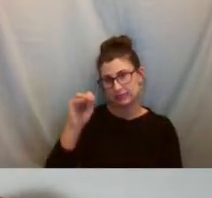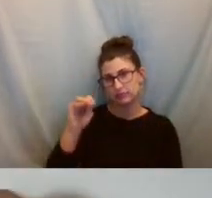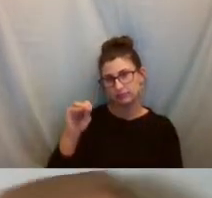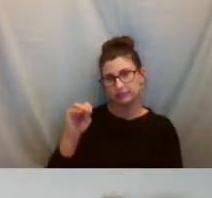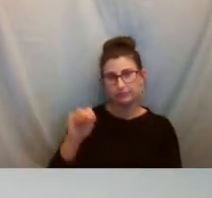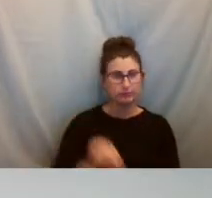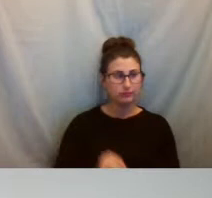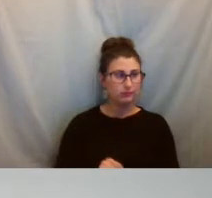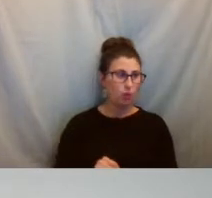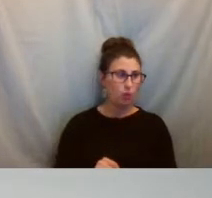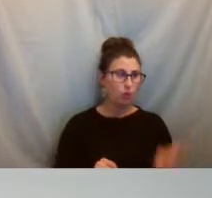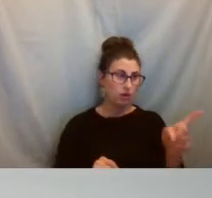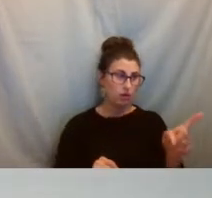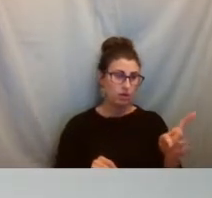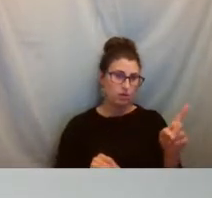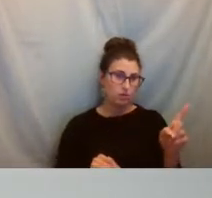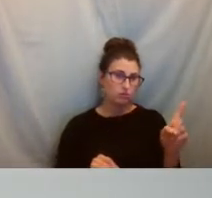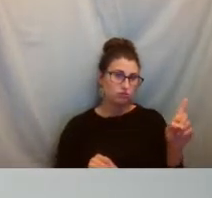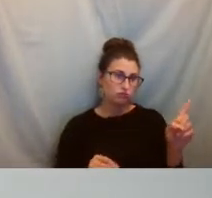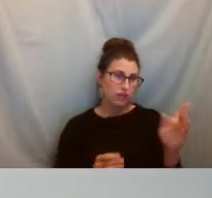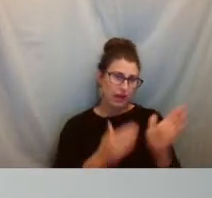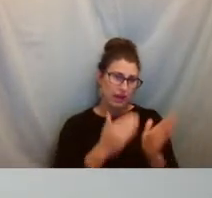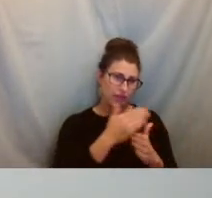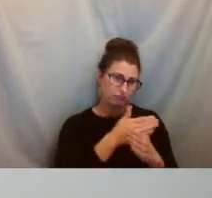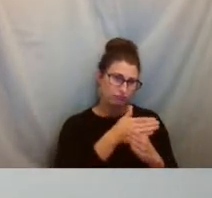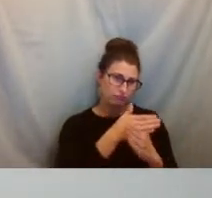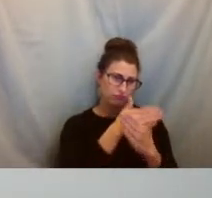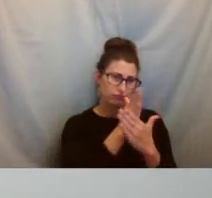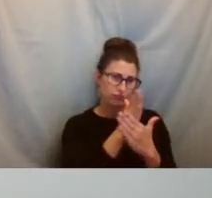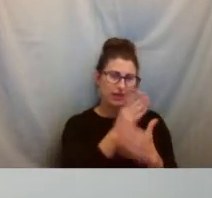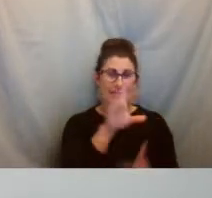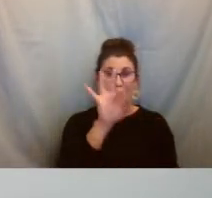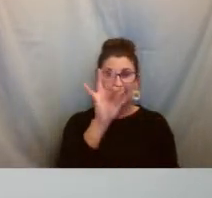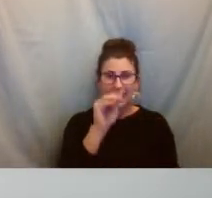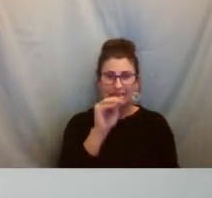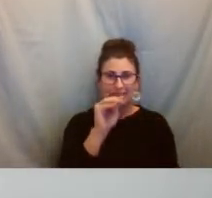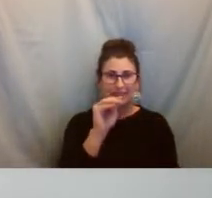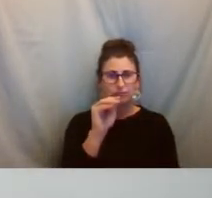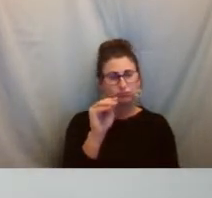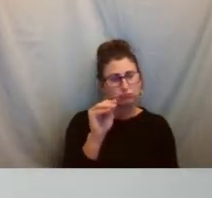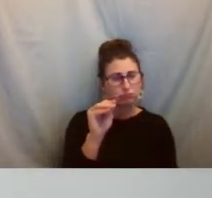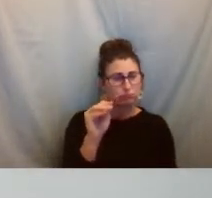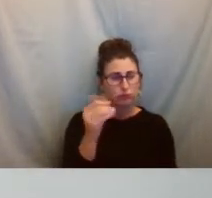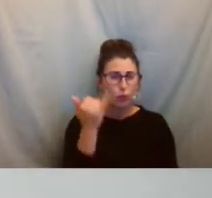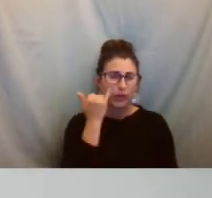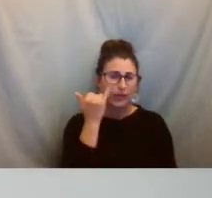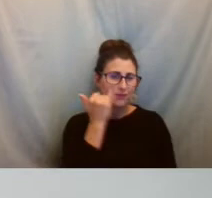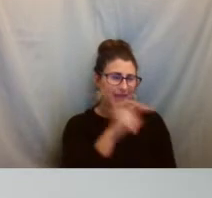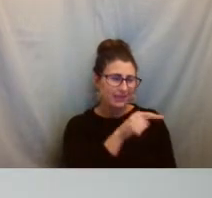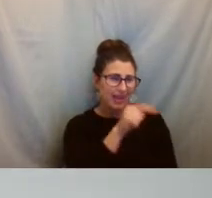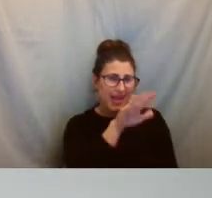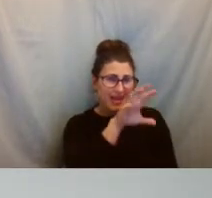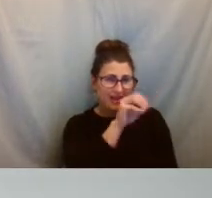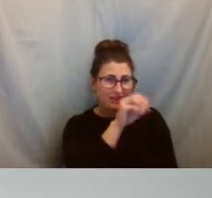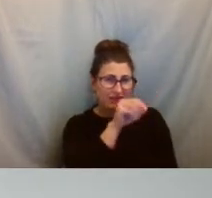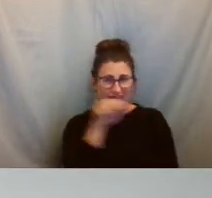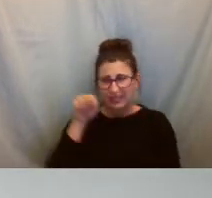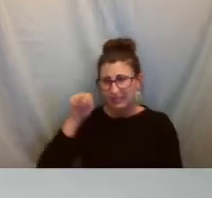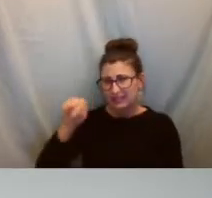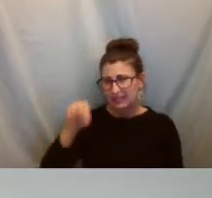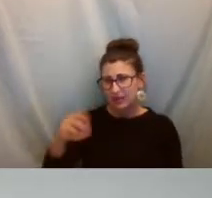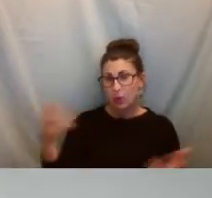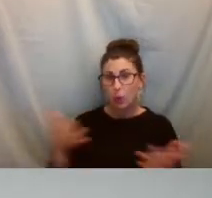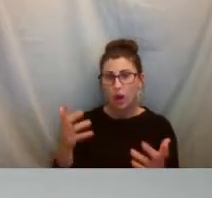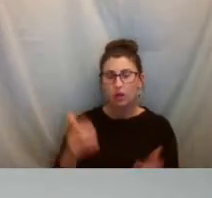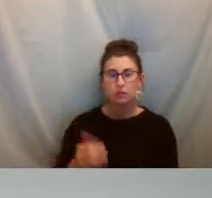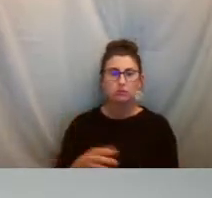from 90 is 45. So that's a little bigger. So I will say if this was 50, how much is this one? How